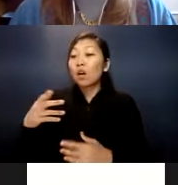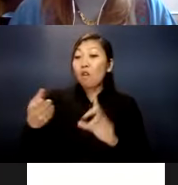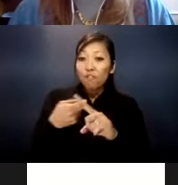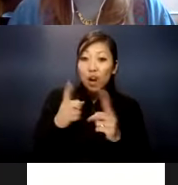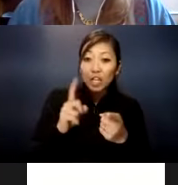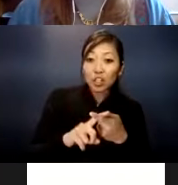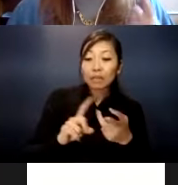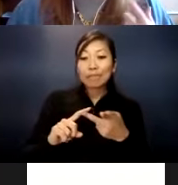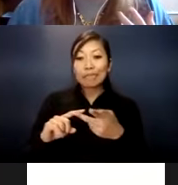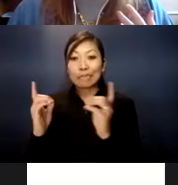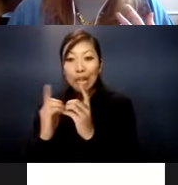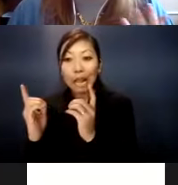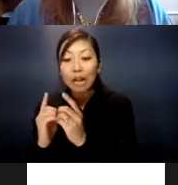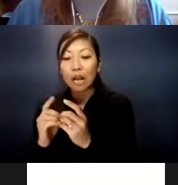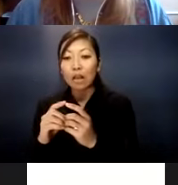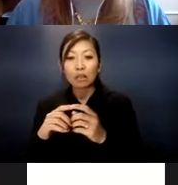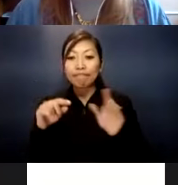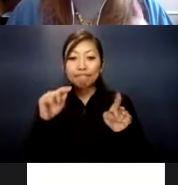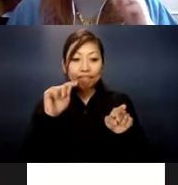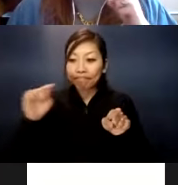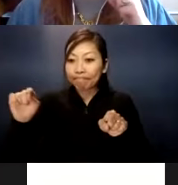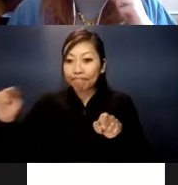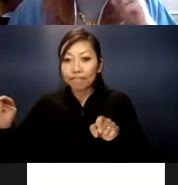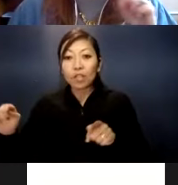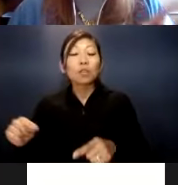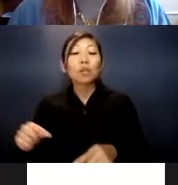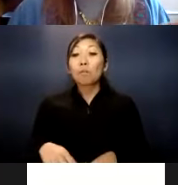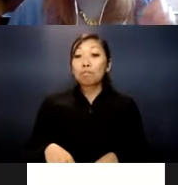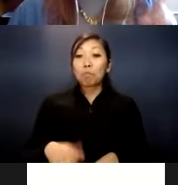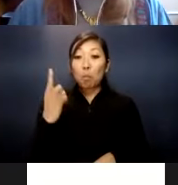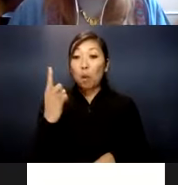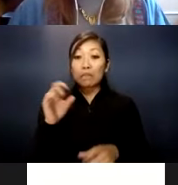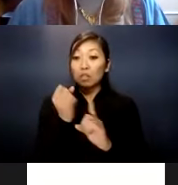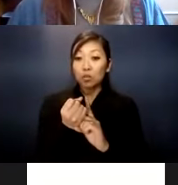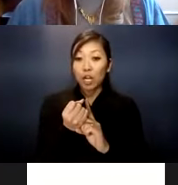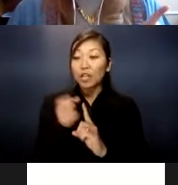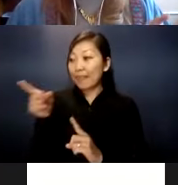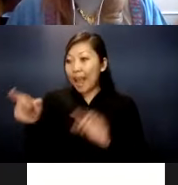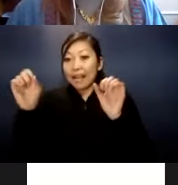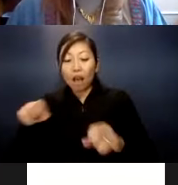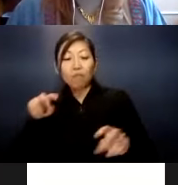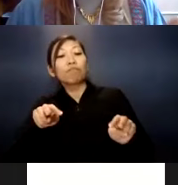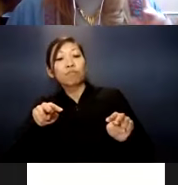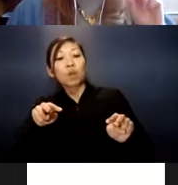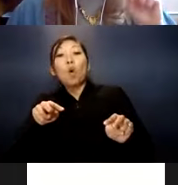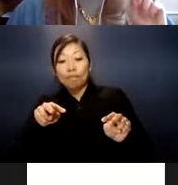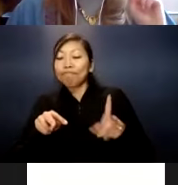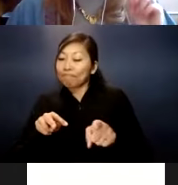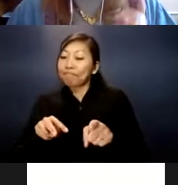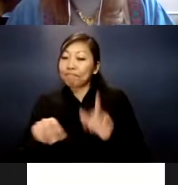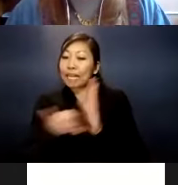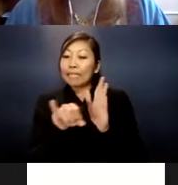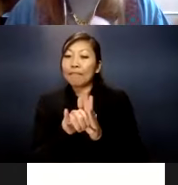so that they can look at a situation and say, that is something that is unhealthy,